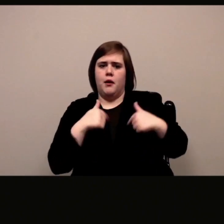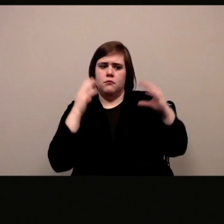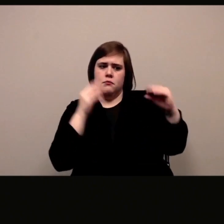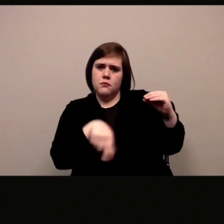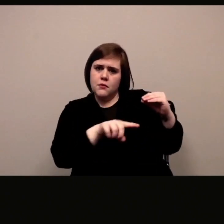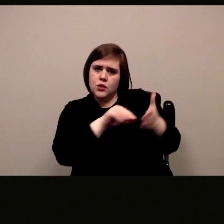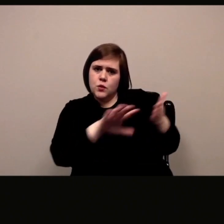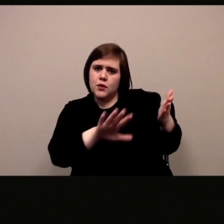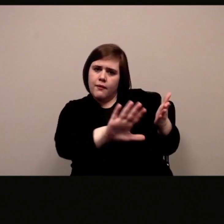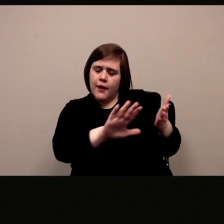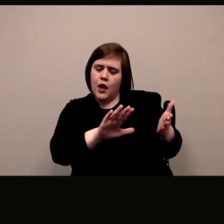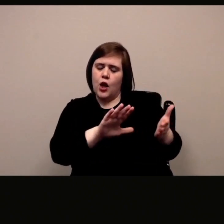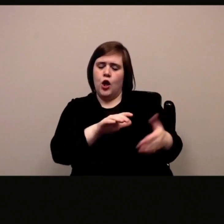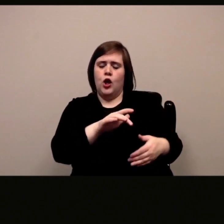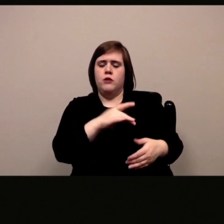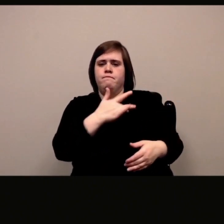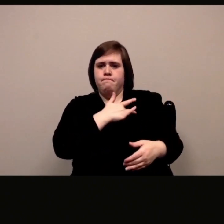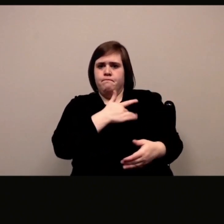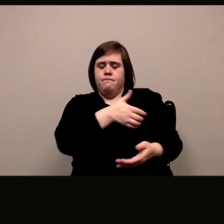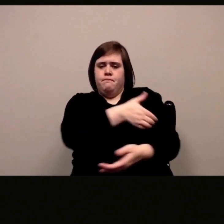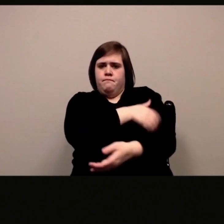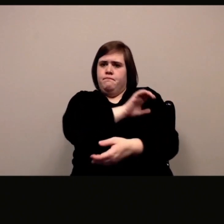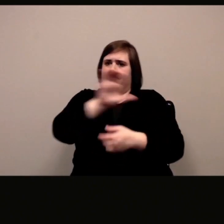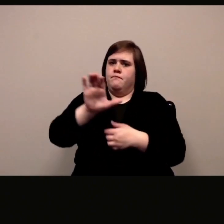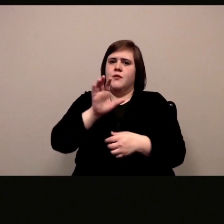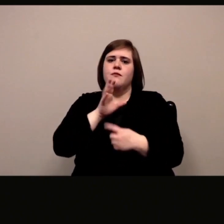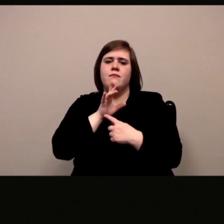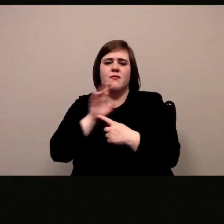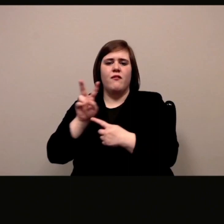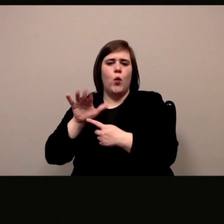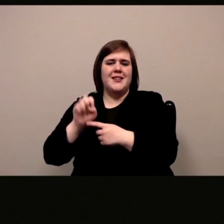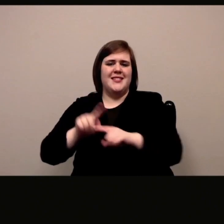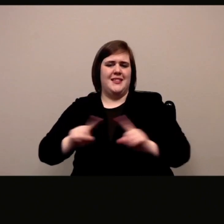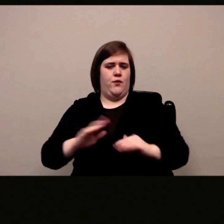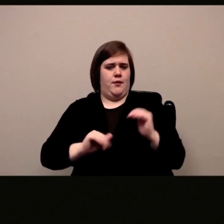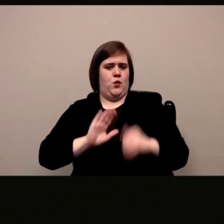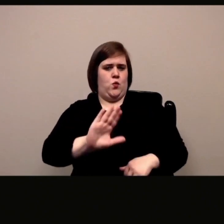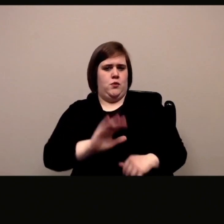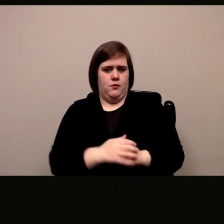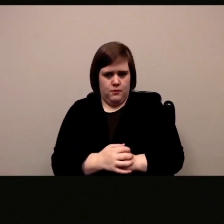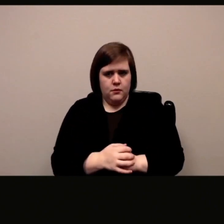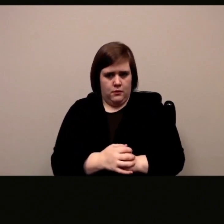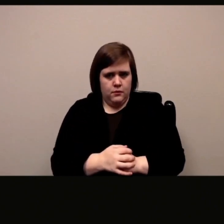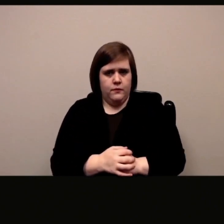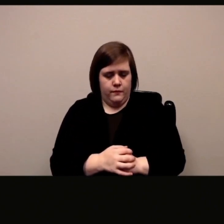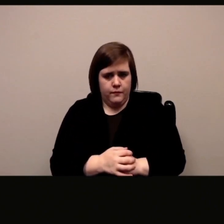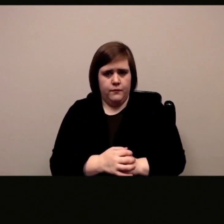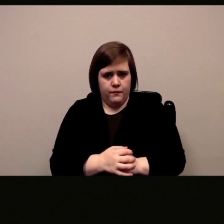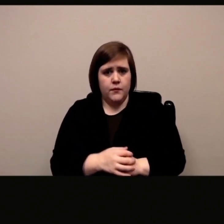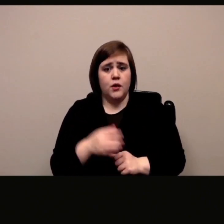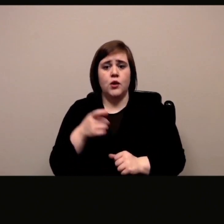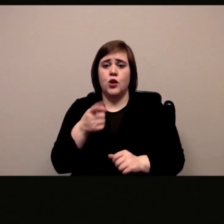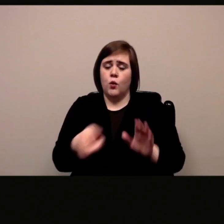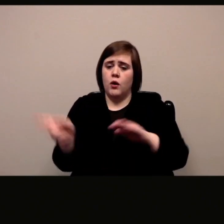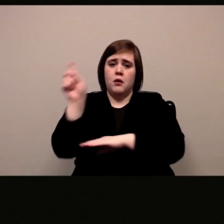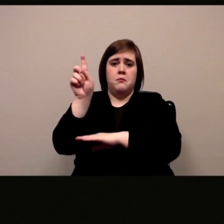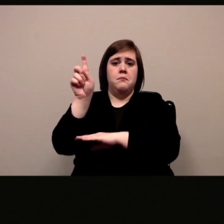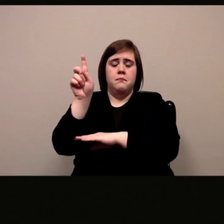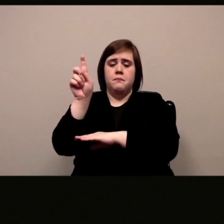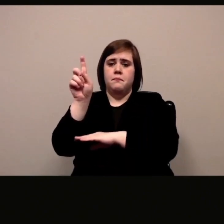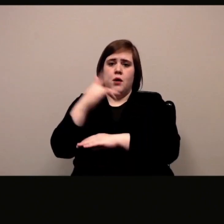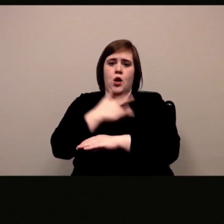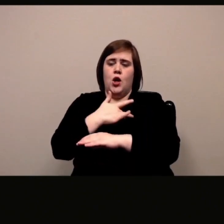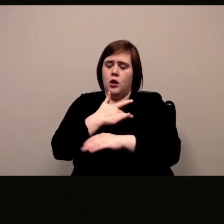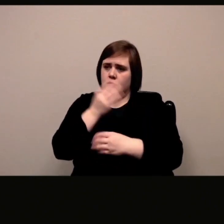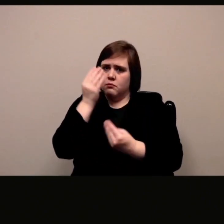voice is, because my voice is different than yours. Because if you really feel in your heart, dang it,